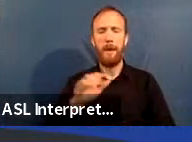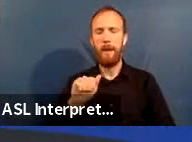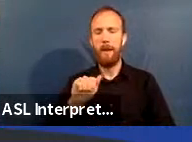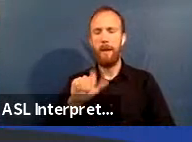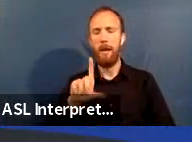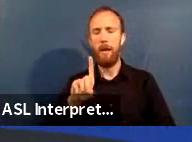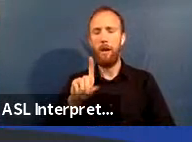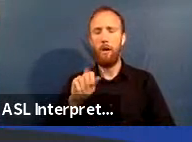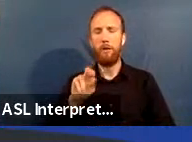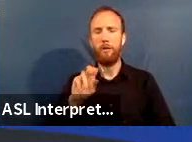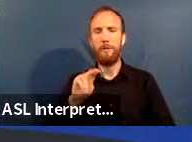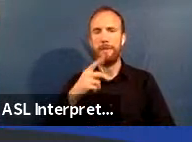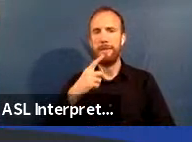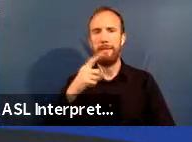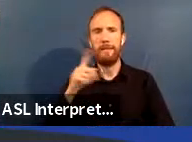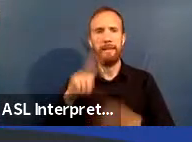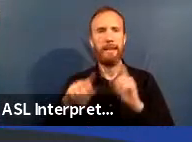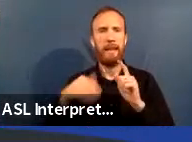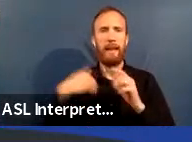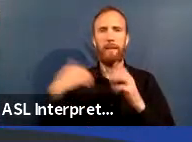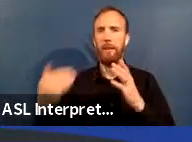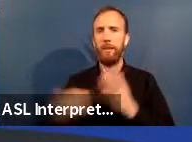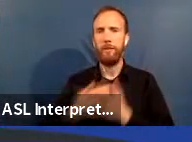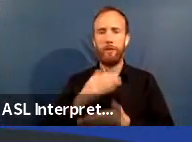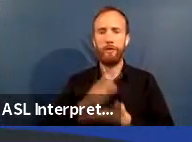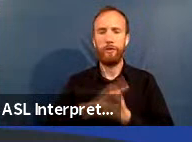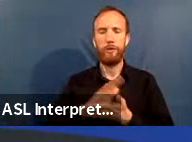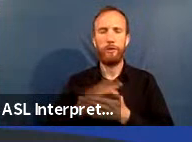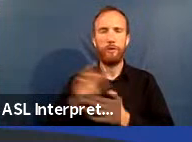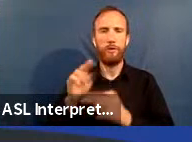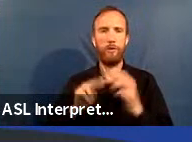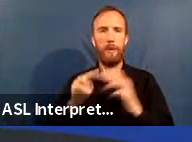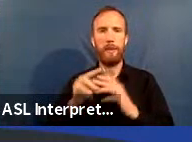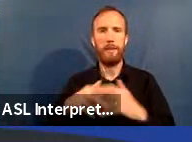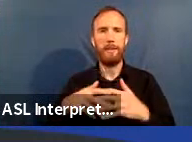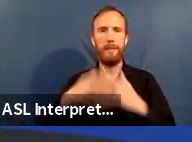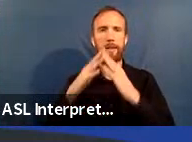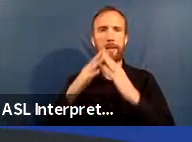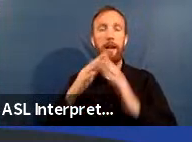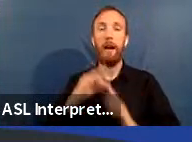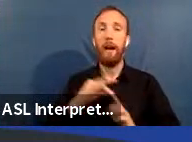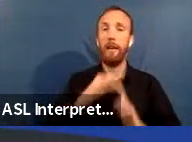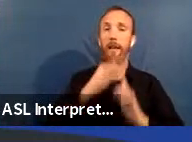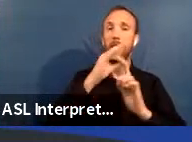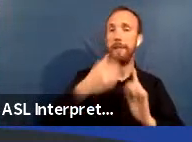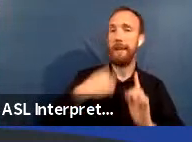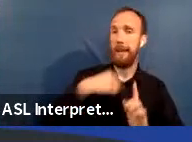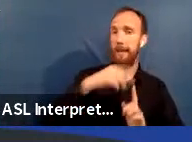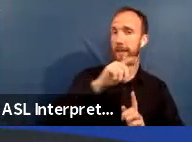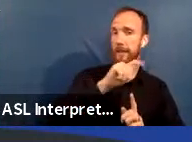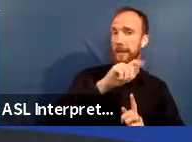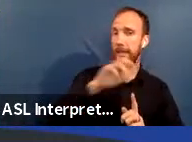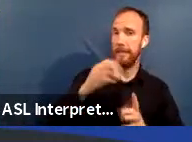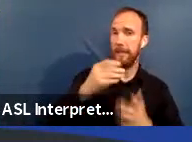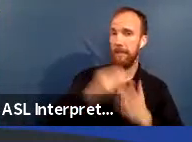building cannot be constructed in our neighborhood without TIF funds. Is that the case?